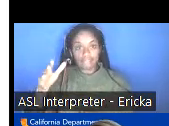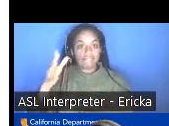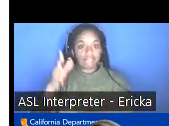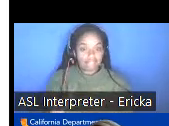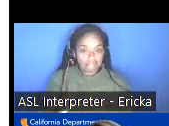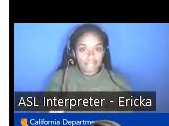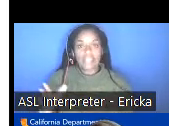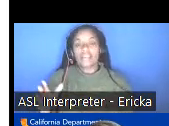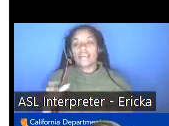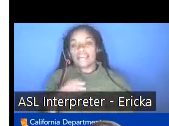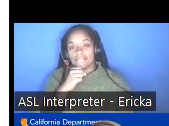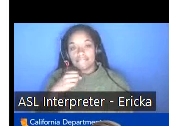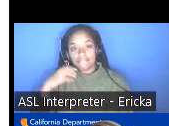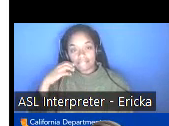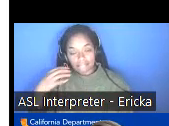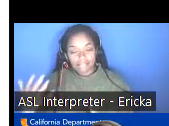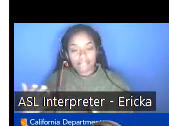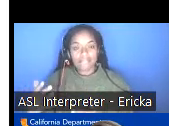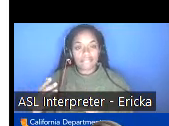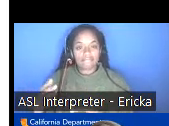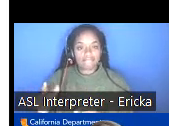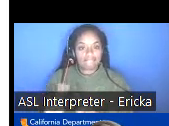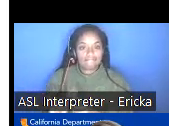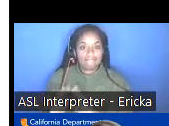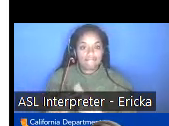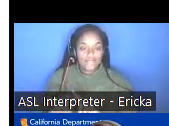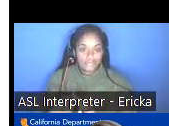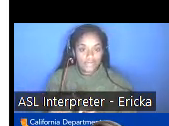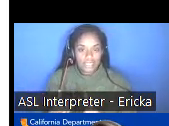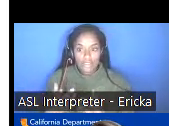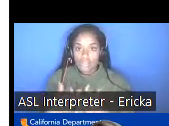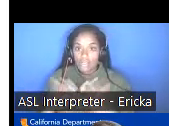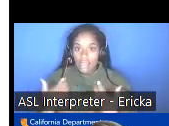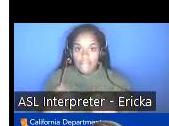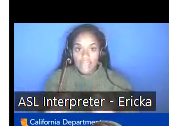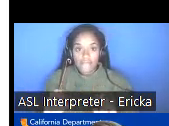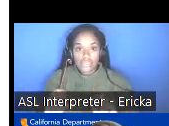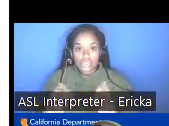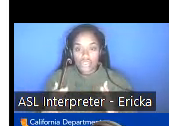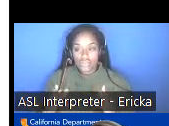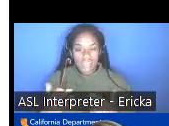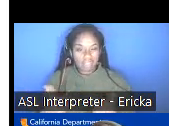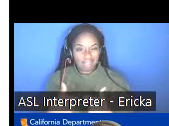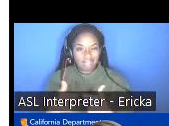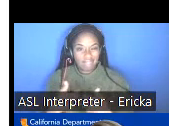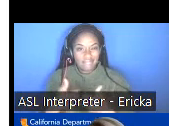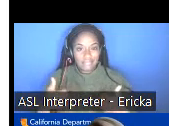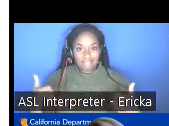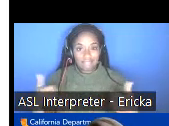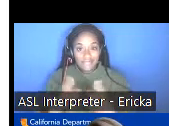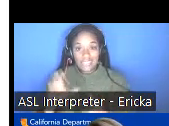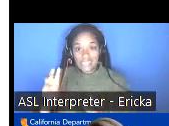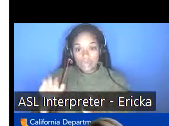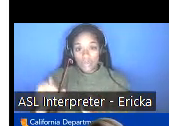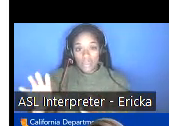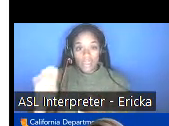programs. A lot of efforts to bridge the digital divide, including $6.5 billion invested